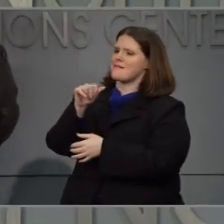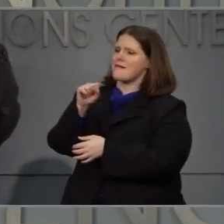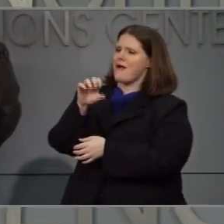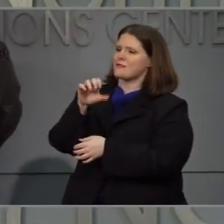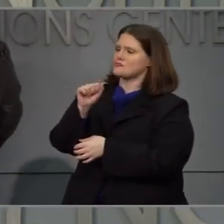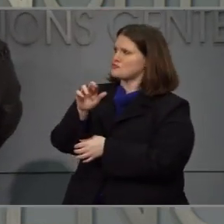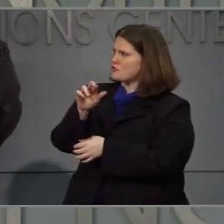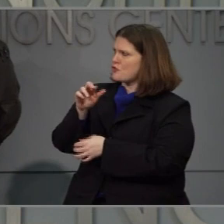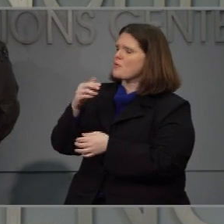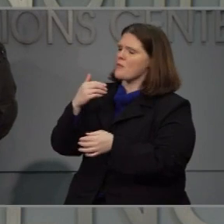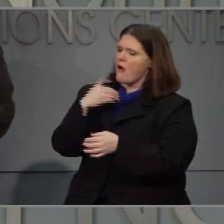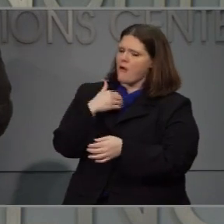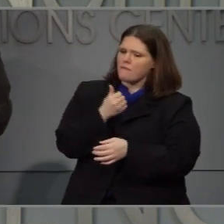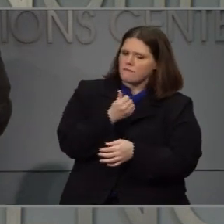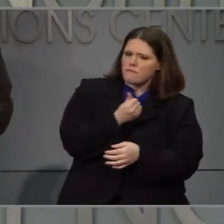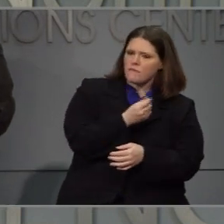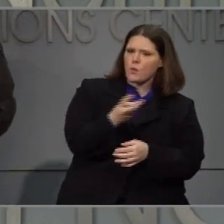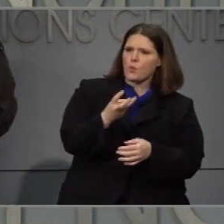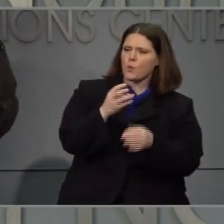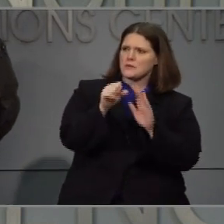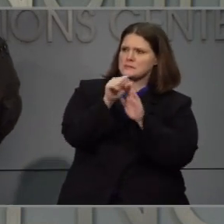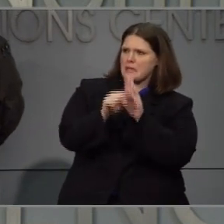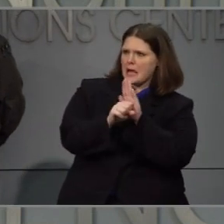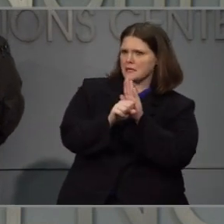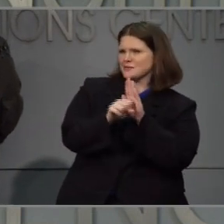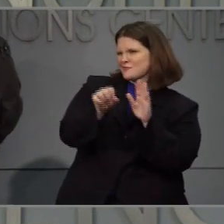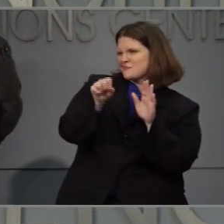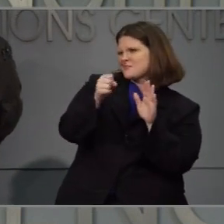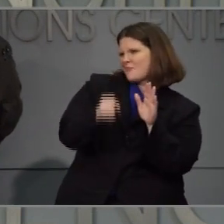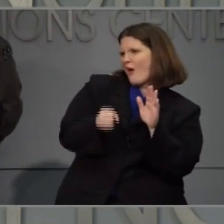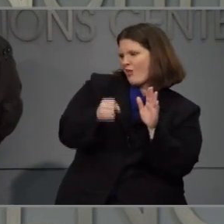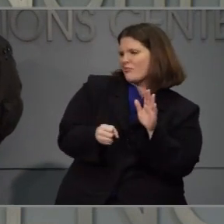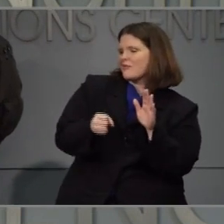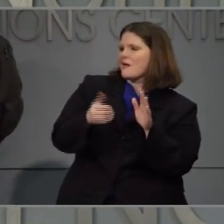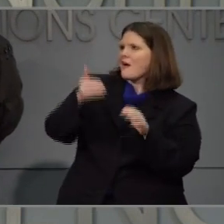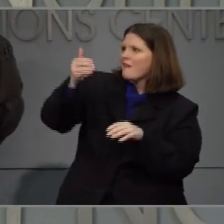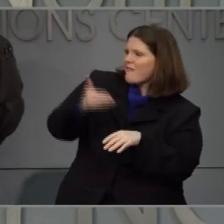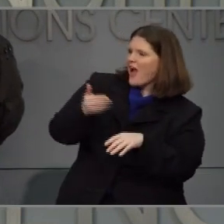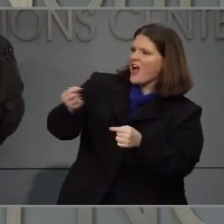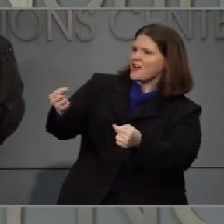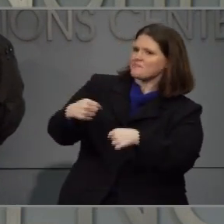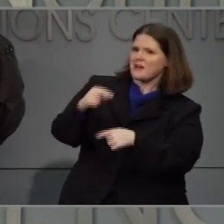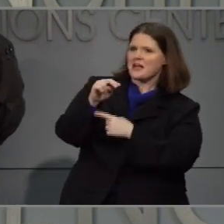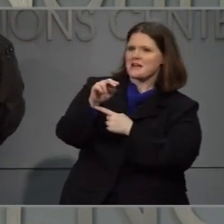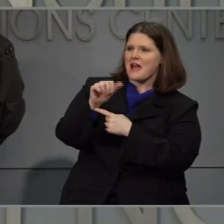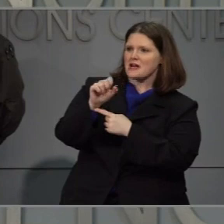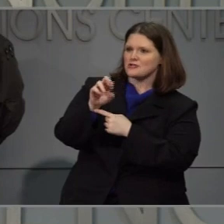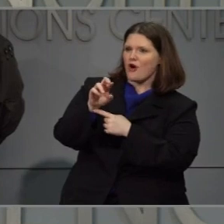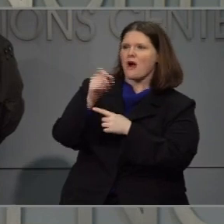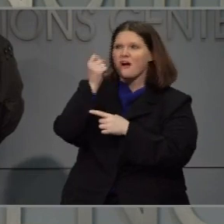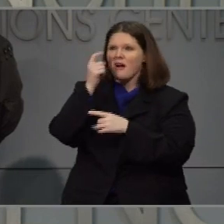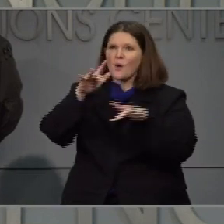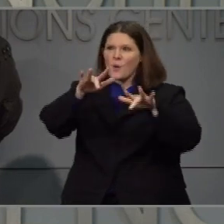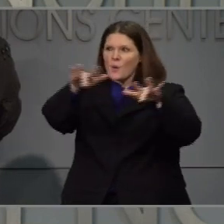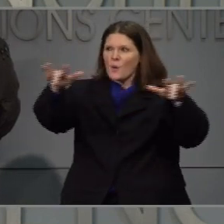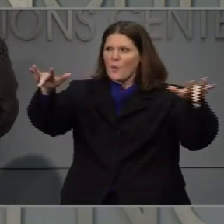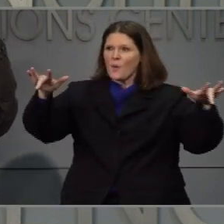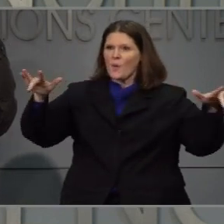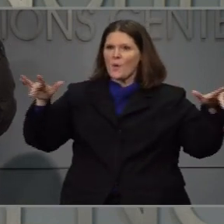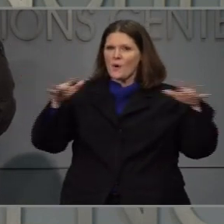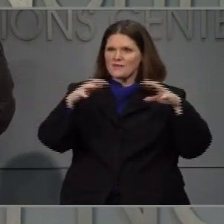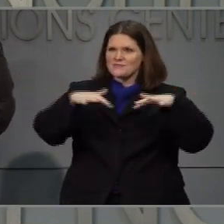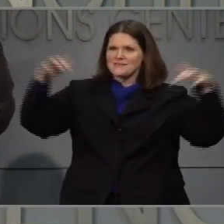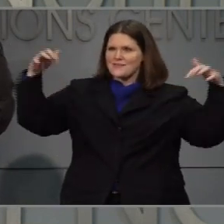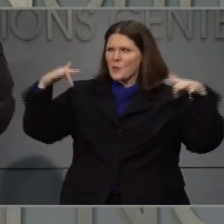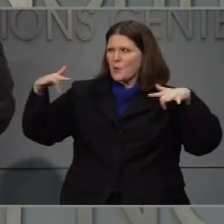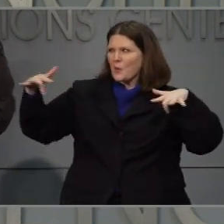a handful of southern states that have invited NASCAR to come race there without spectators. Can the teams